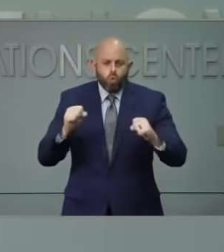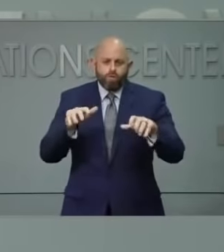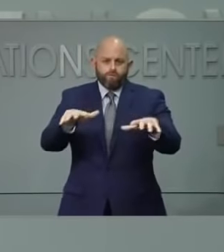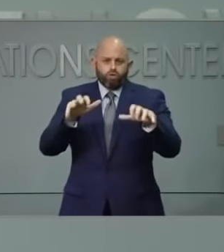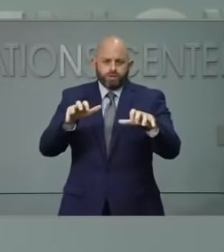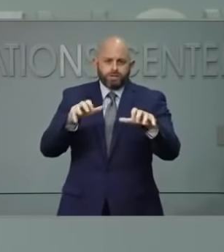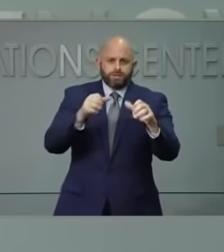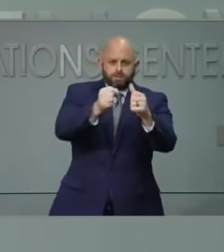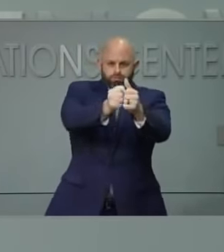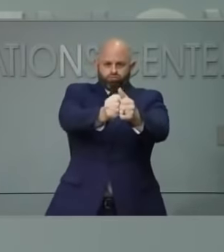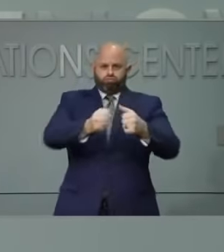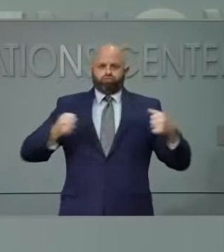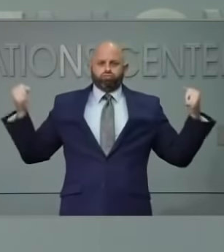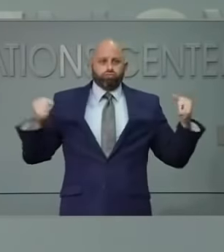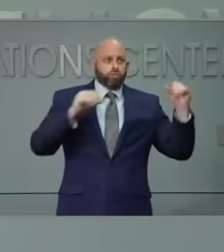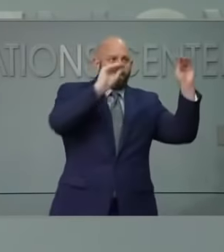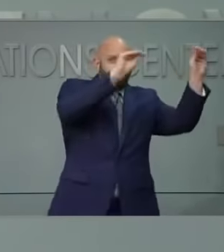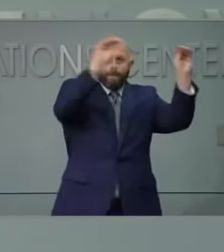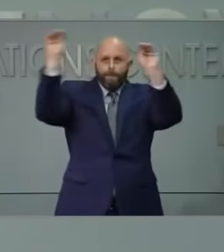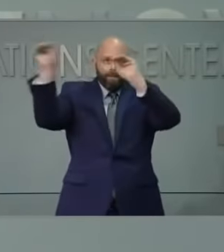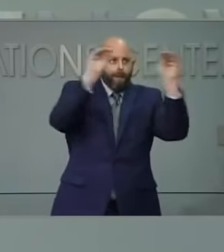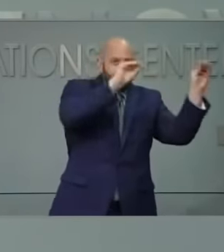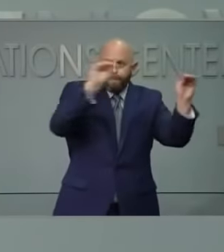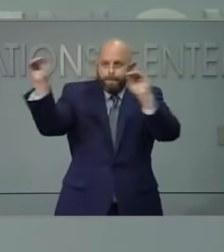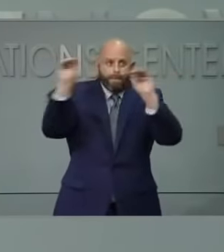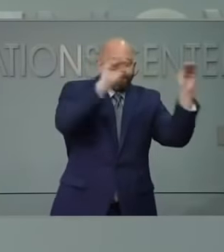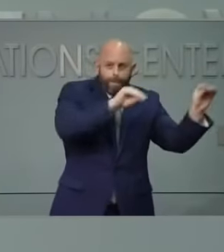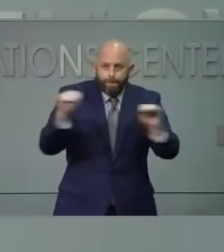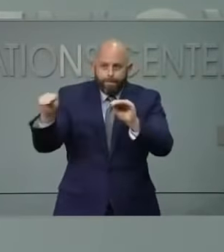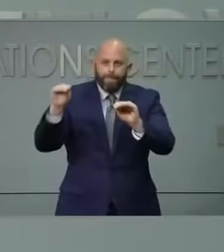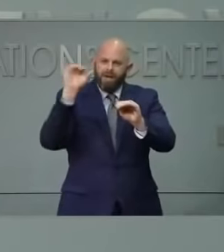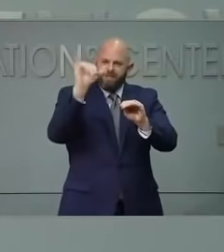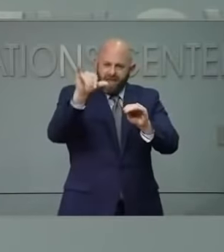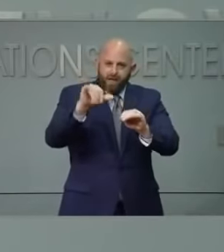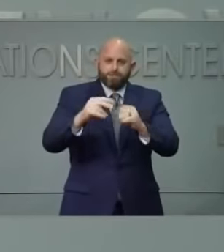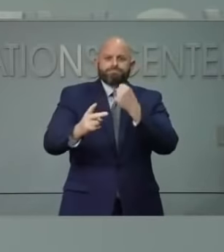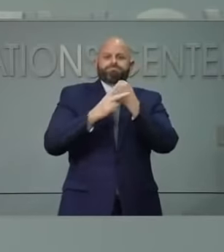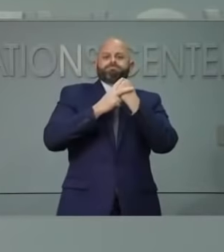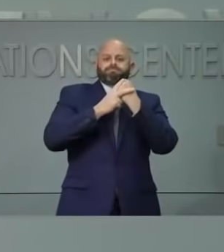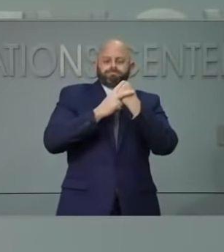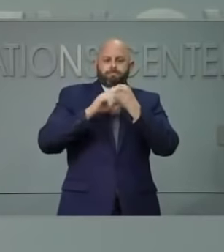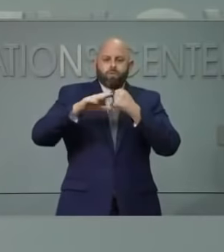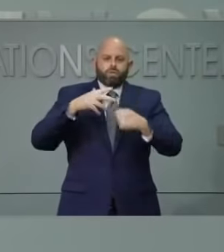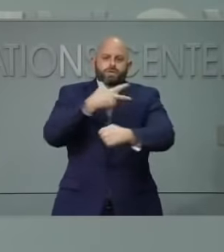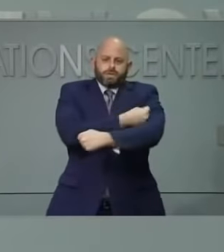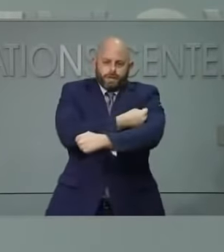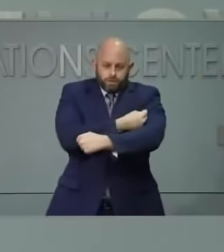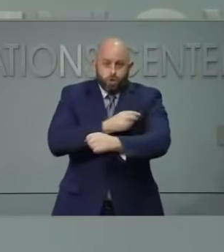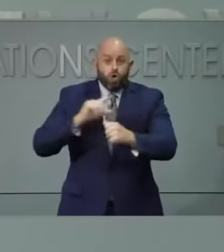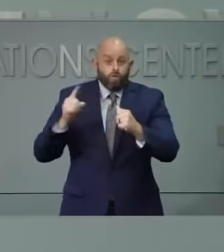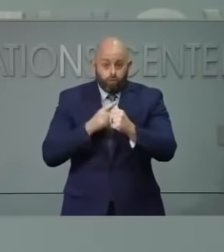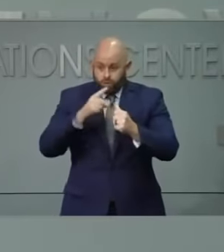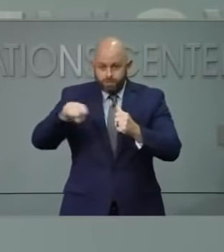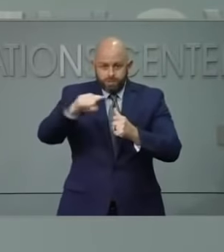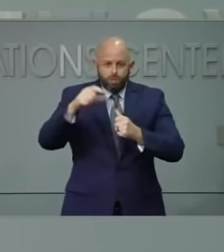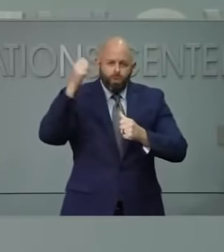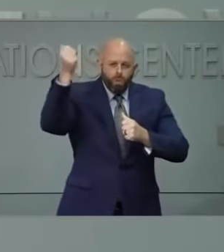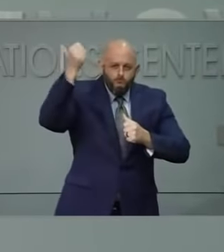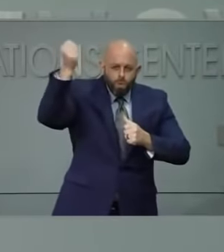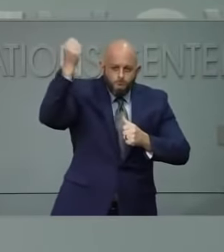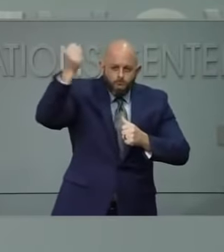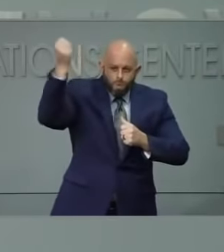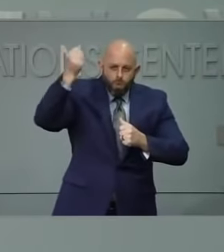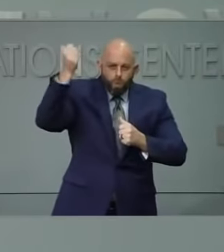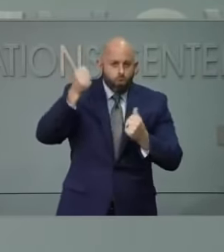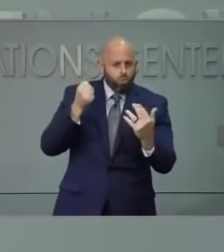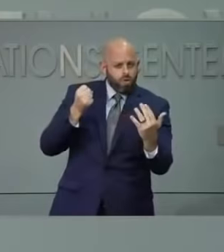the initial Pfizer vaccine. So we had 11 sites that are going to get shipped that vaccine and then hold it. Hold it until the